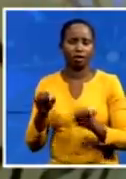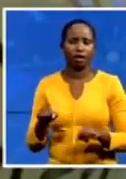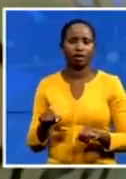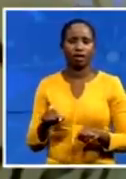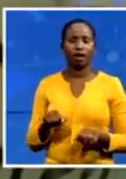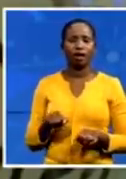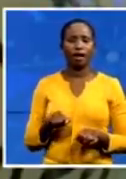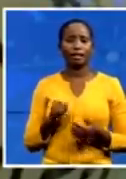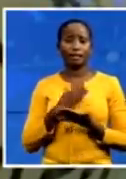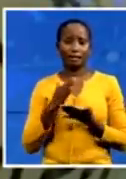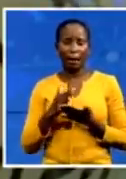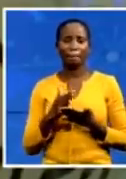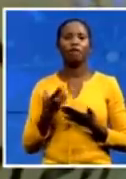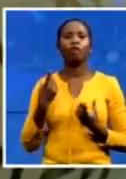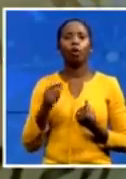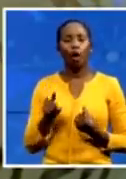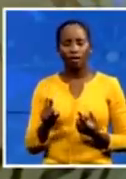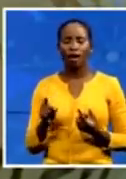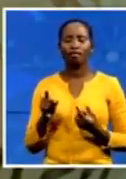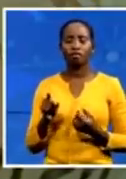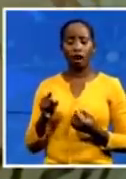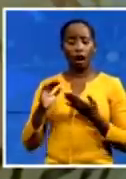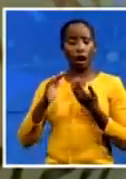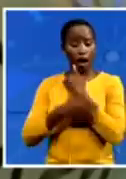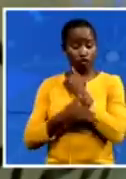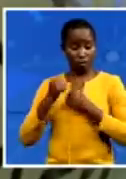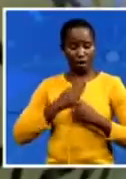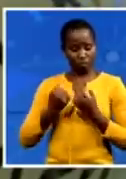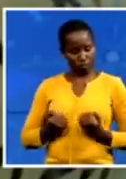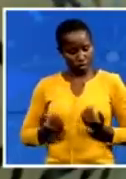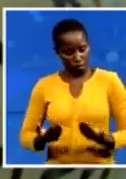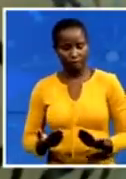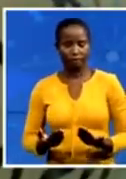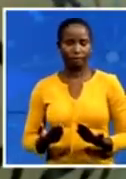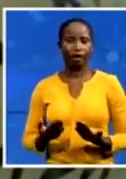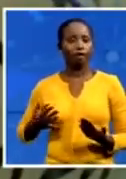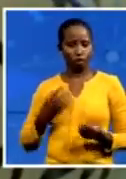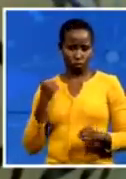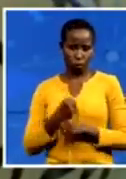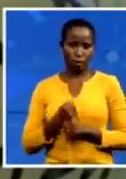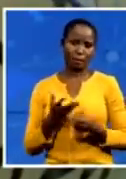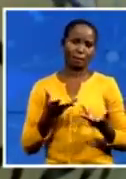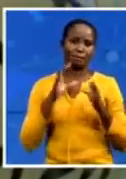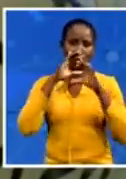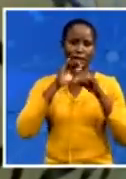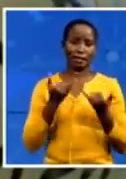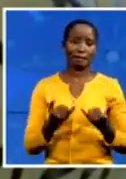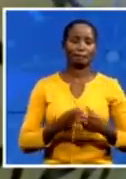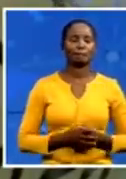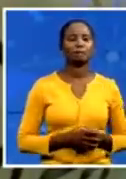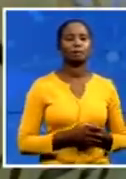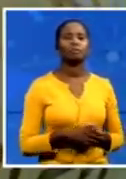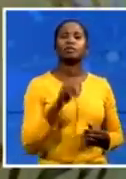think I'm better suited and I have more energies to do it elsewhere now. But what changed? I'll bring you back to